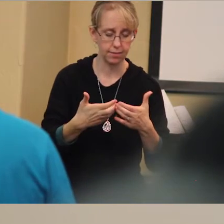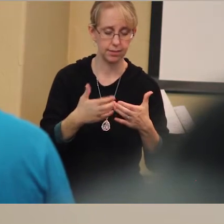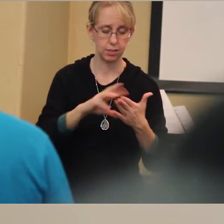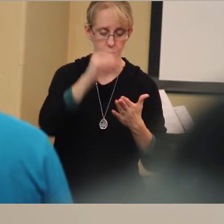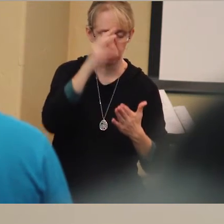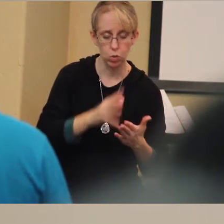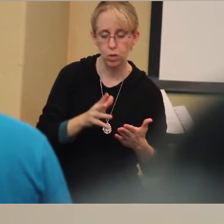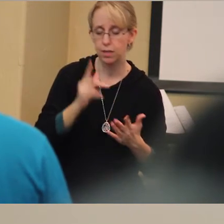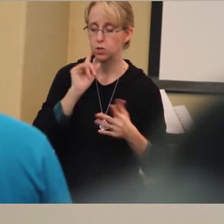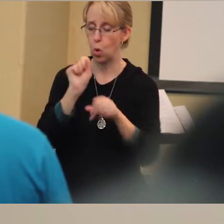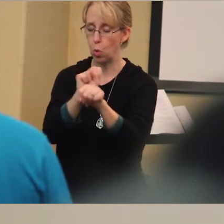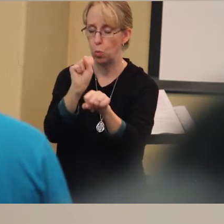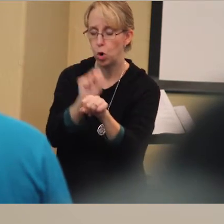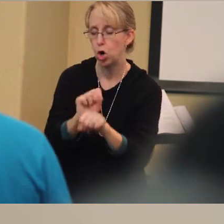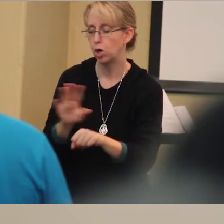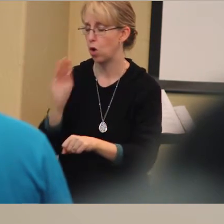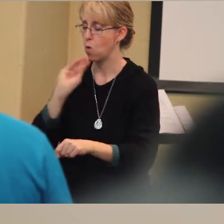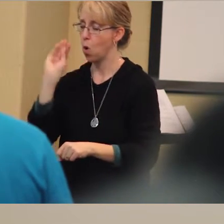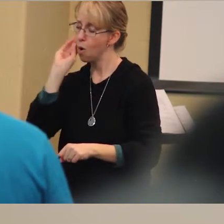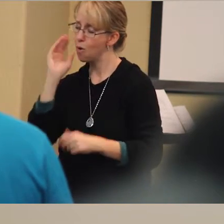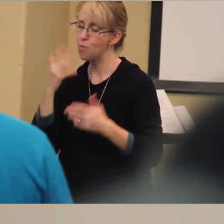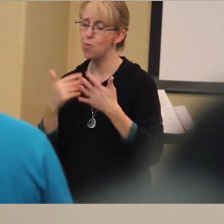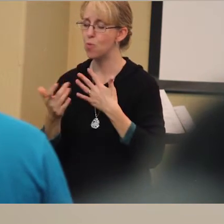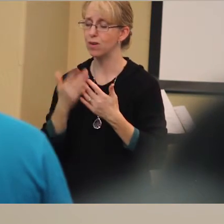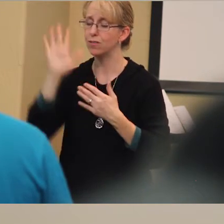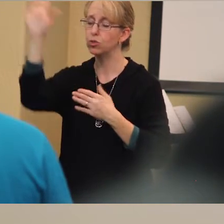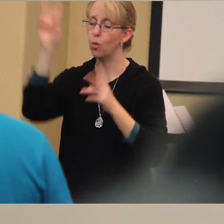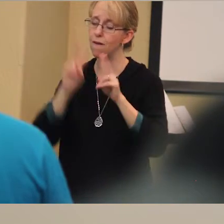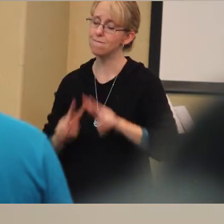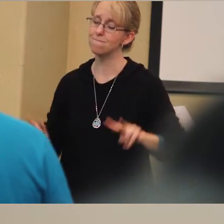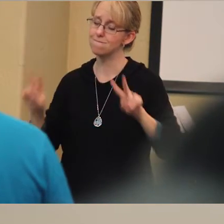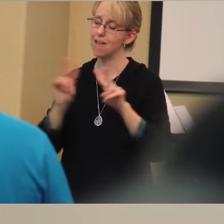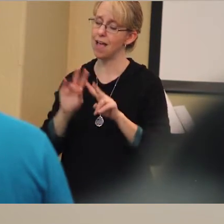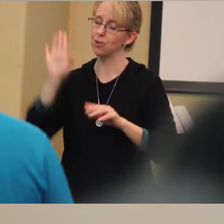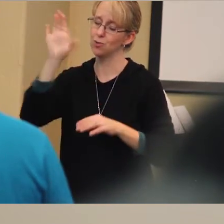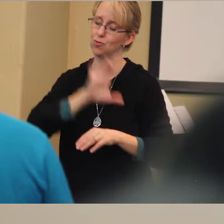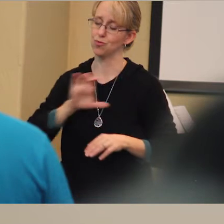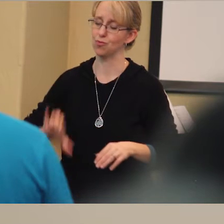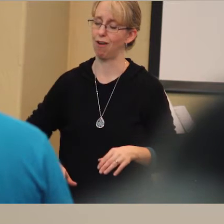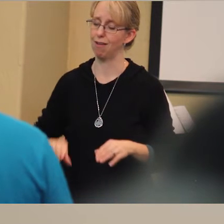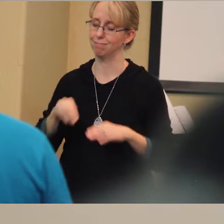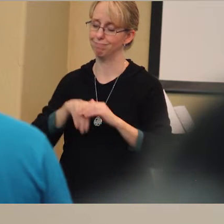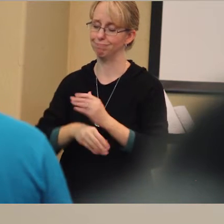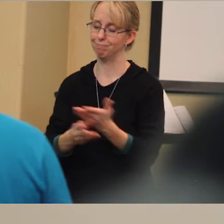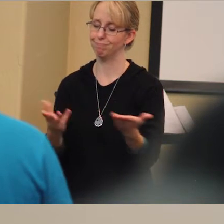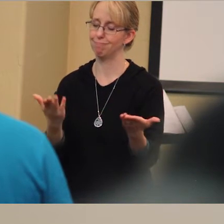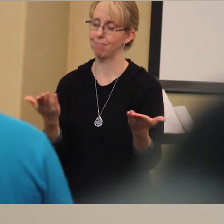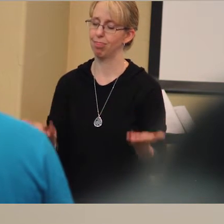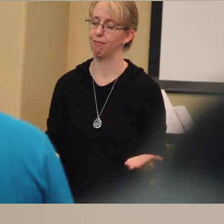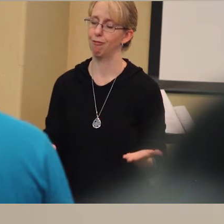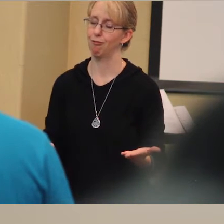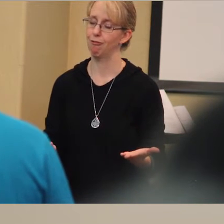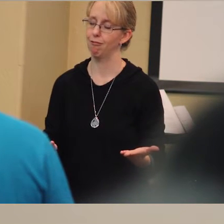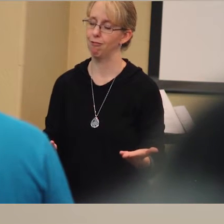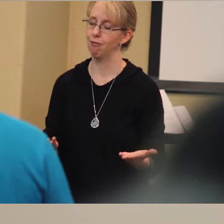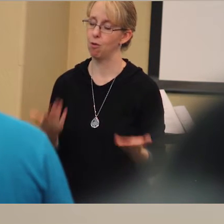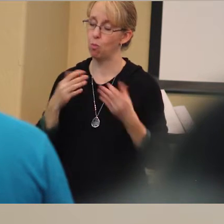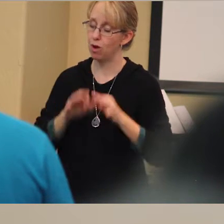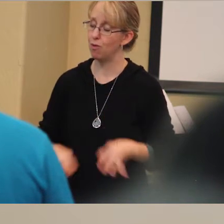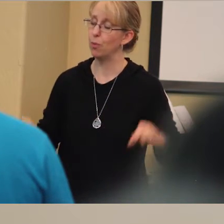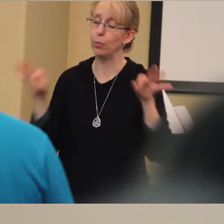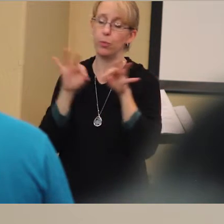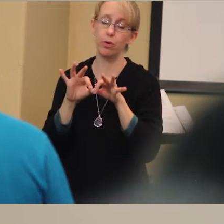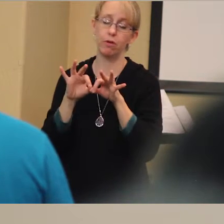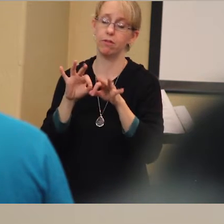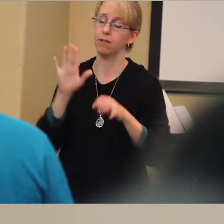or taking it into our homes, that there is value in Christ. And he's worthy of our worship.